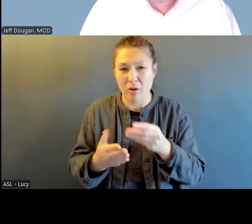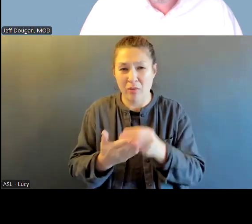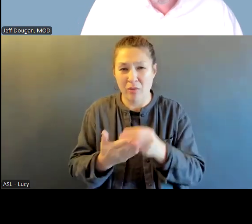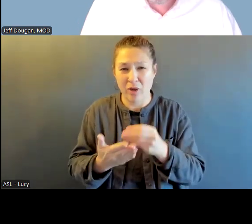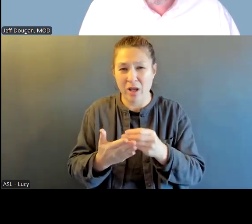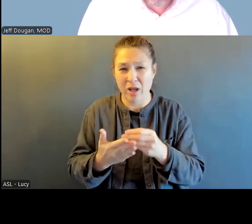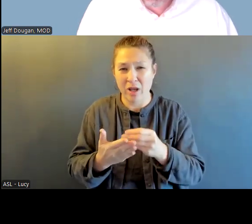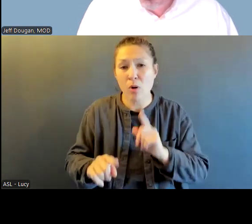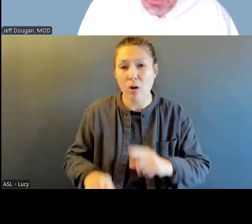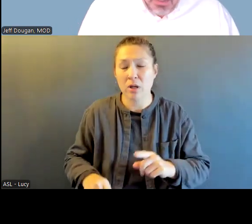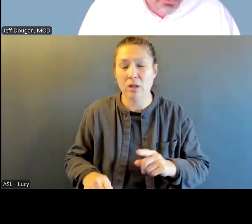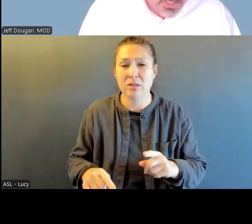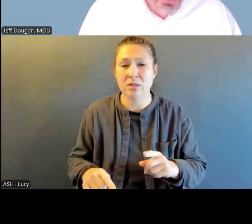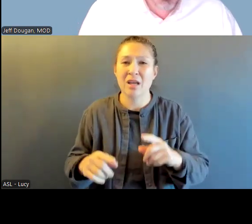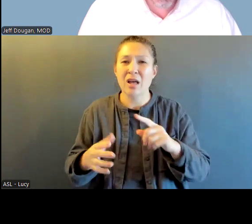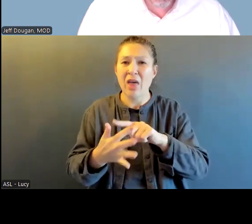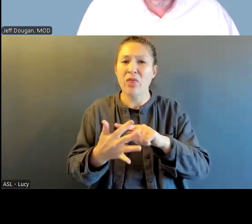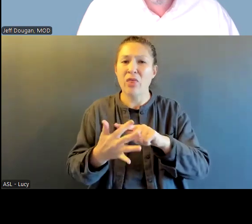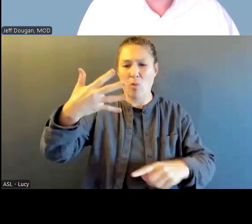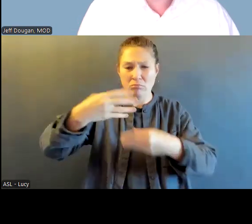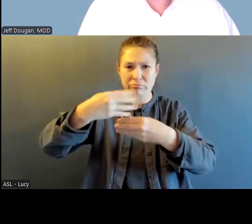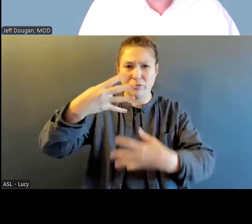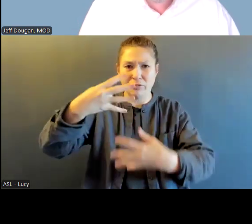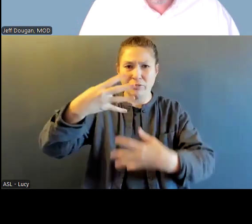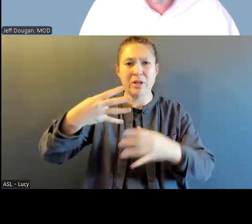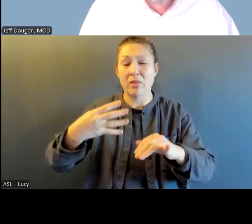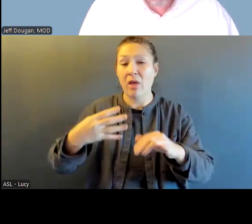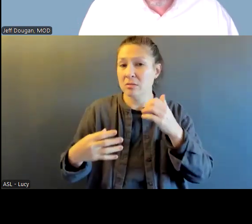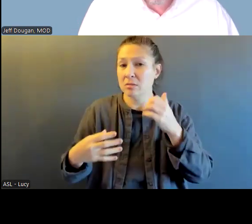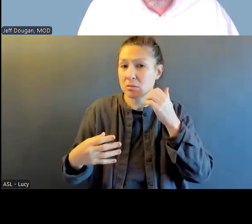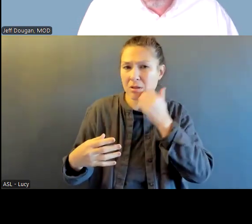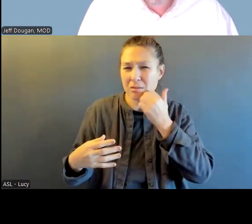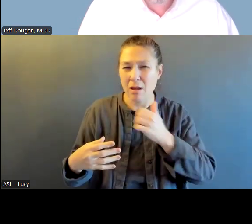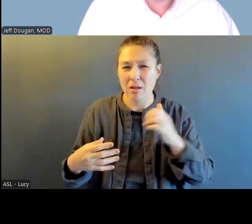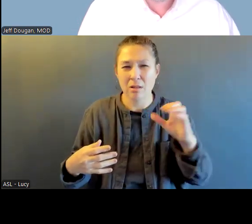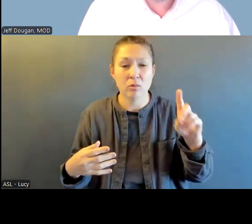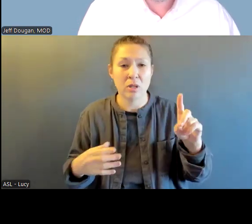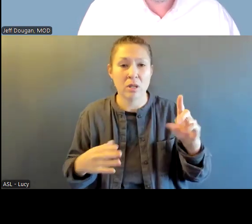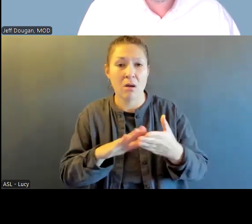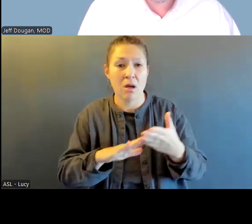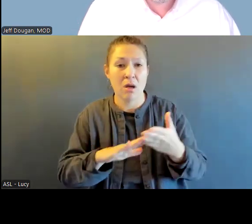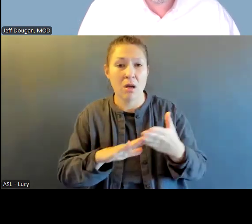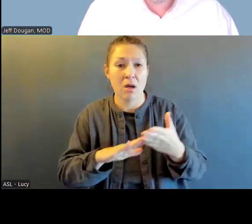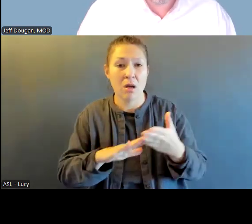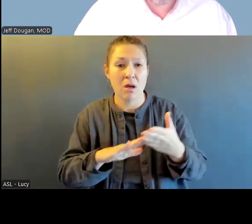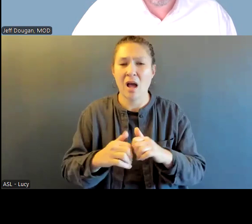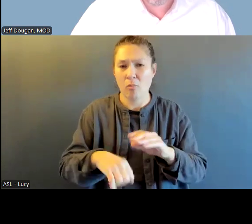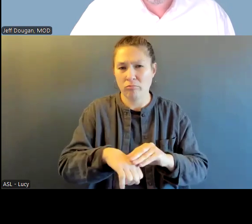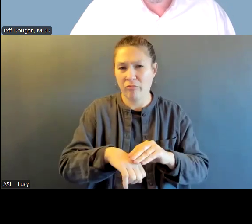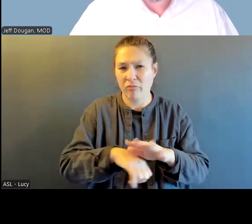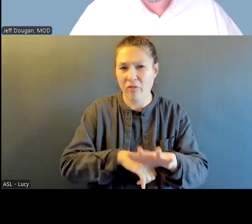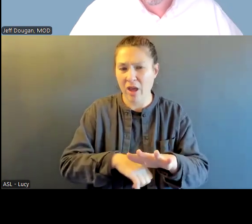the foundation of a COD's daily operations and its ability to affect positive change in the